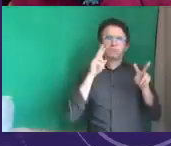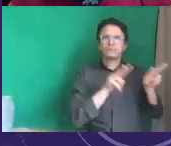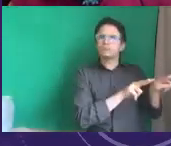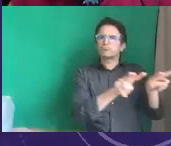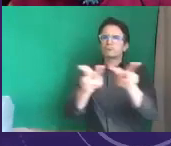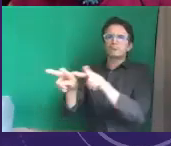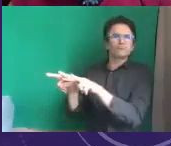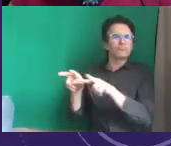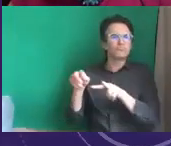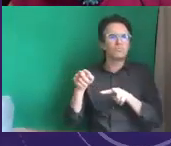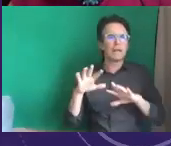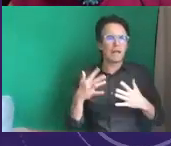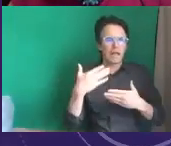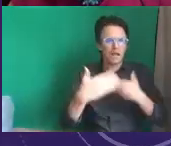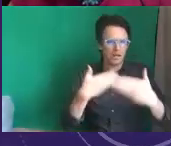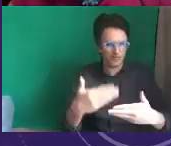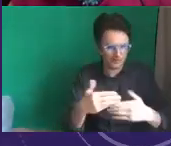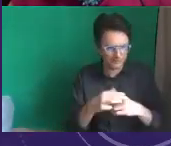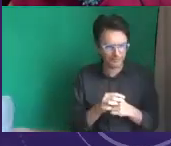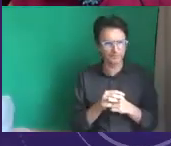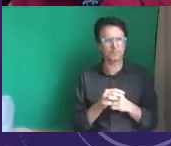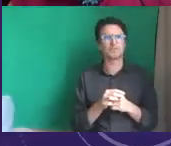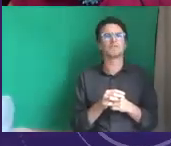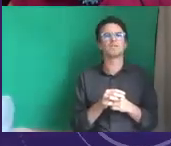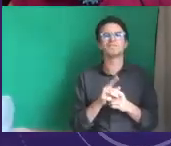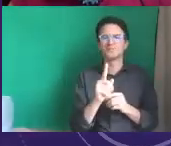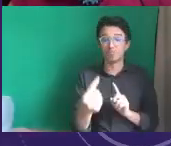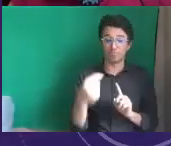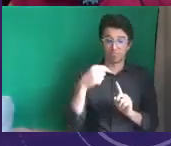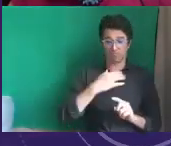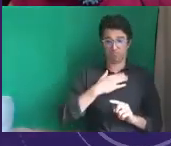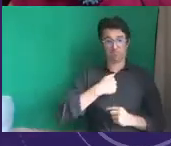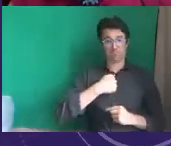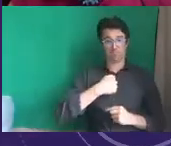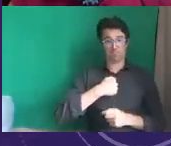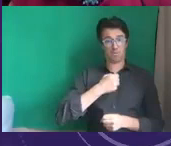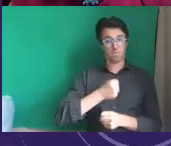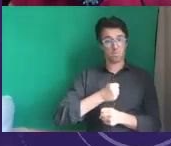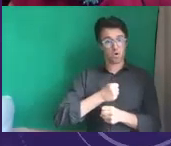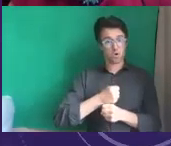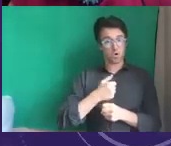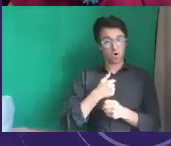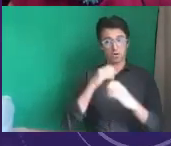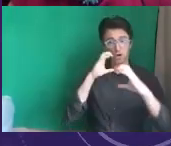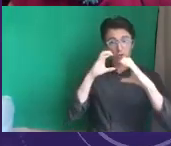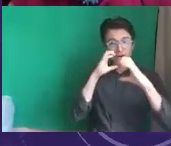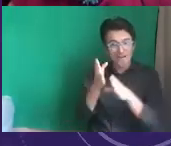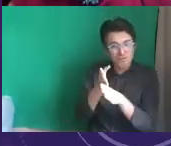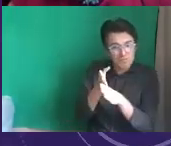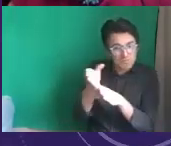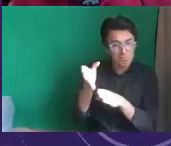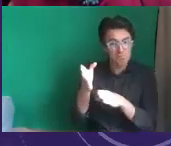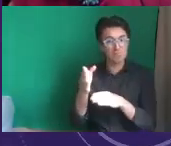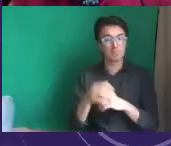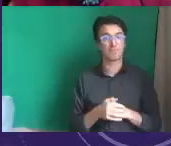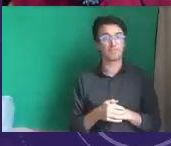question. Who is the organization's audience? What does the organization want to say? Is this